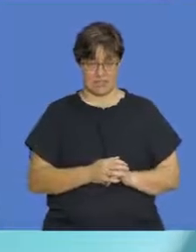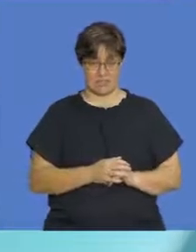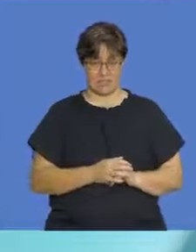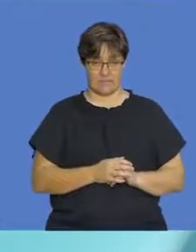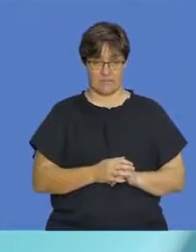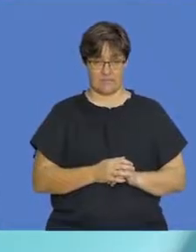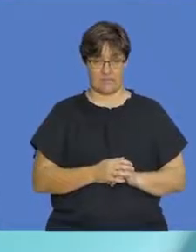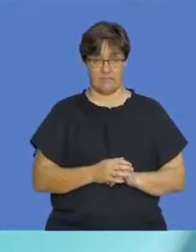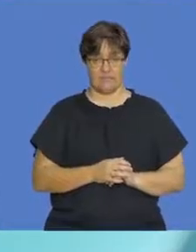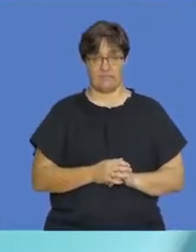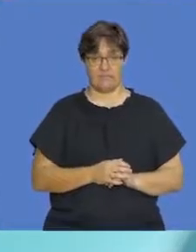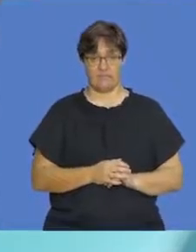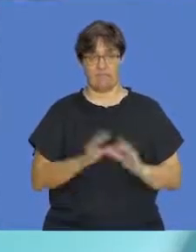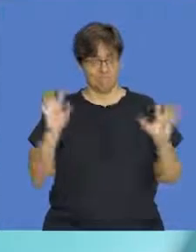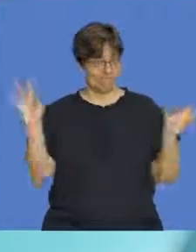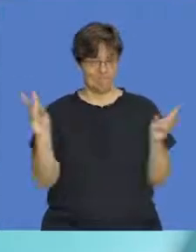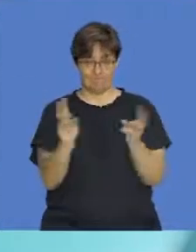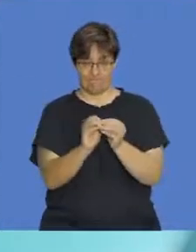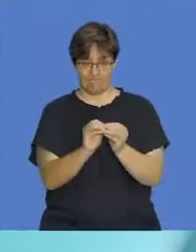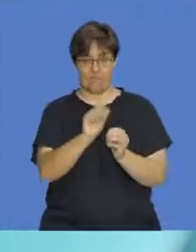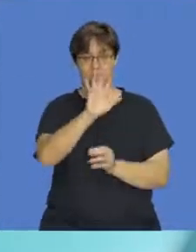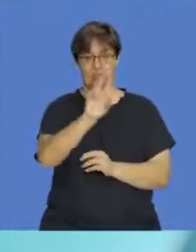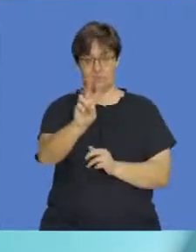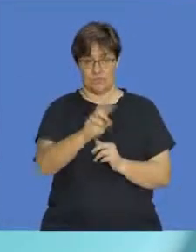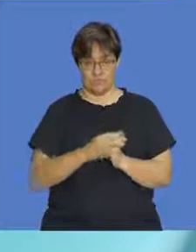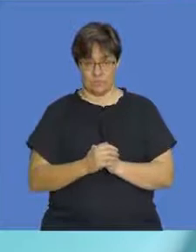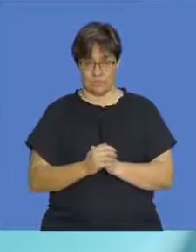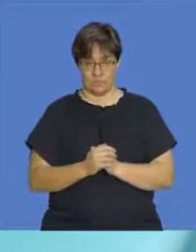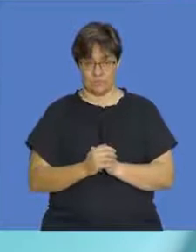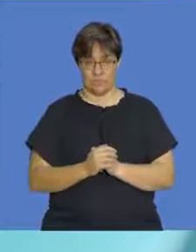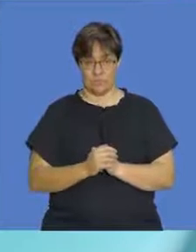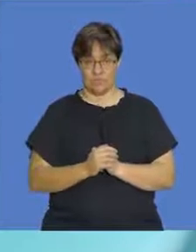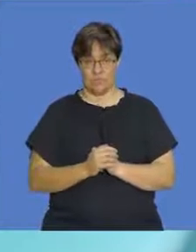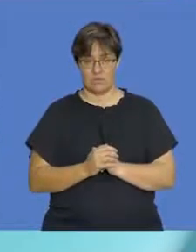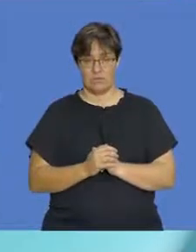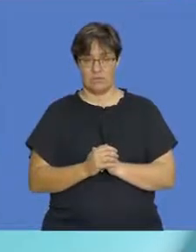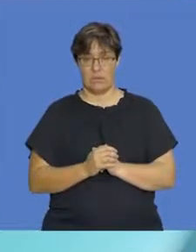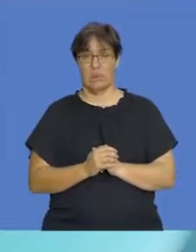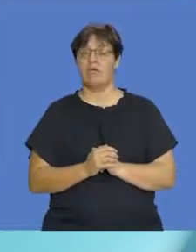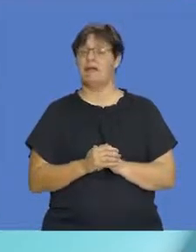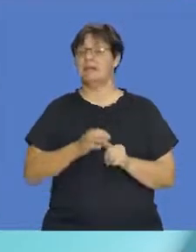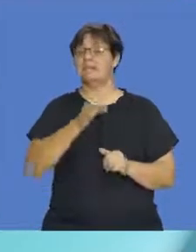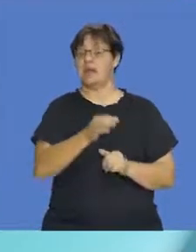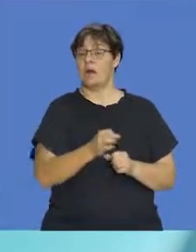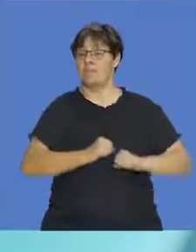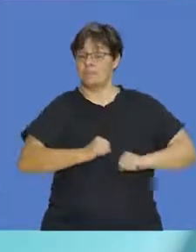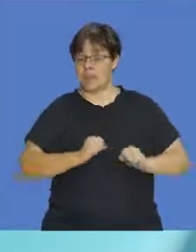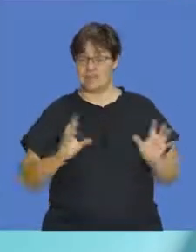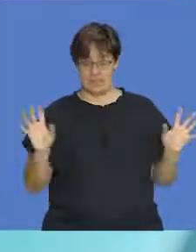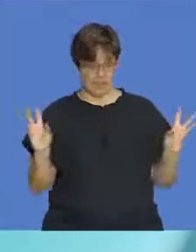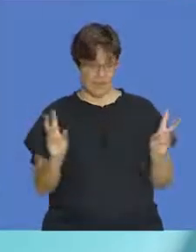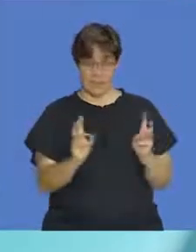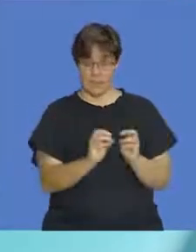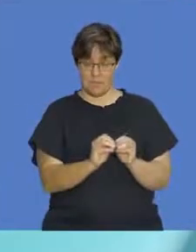and 13 spades. That all adds up to 52. The sample space in this